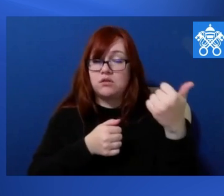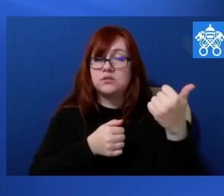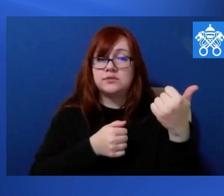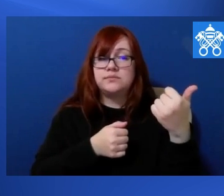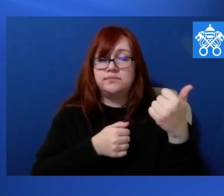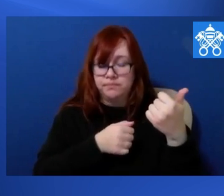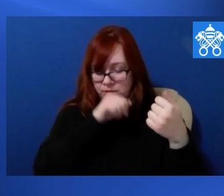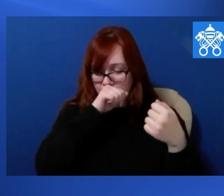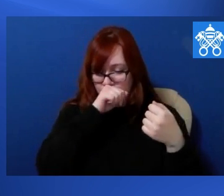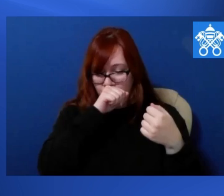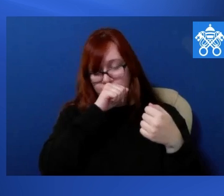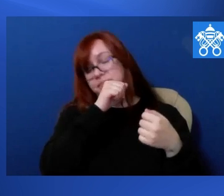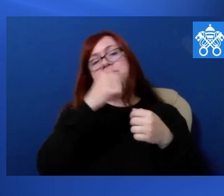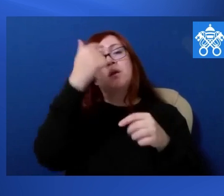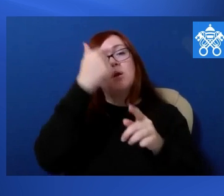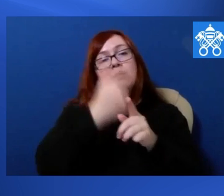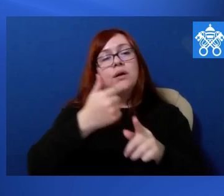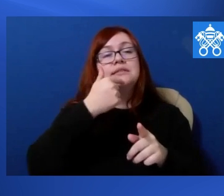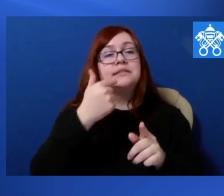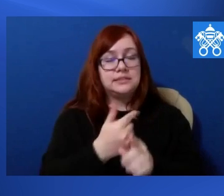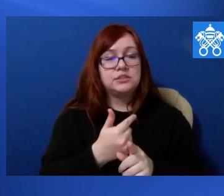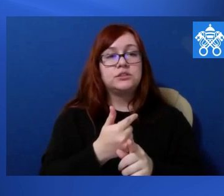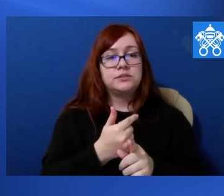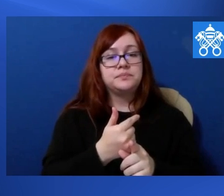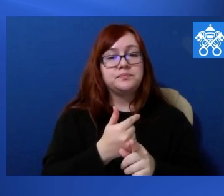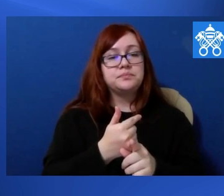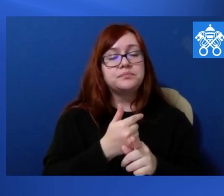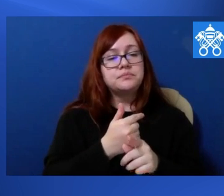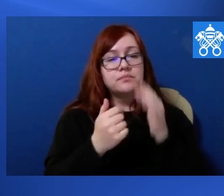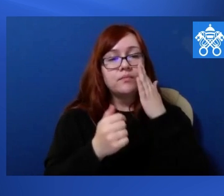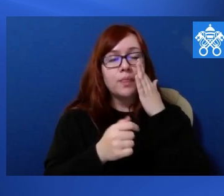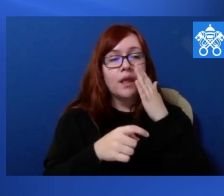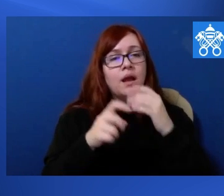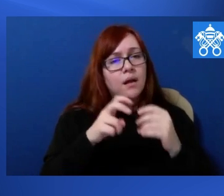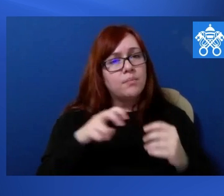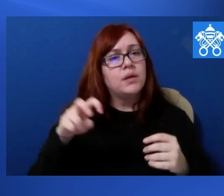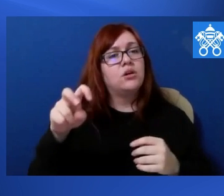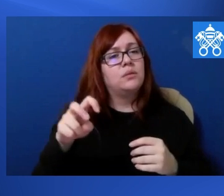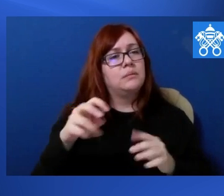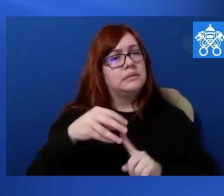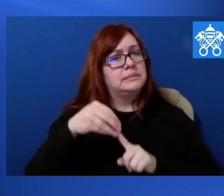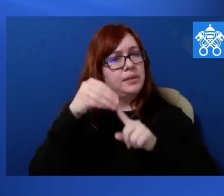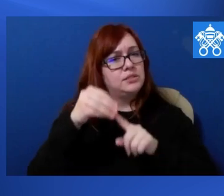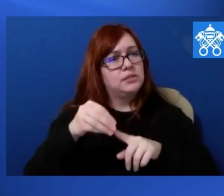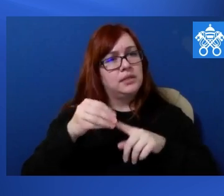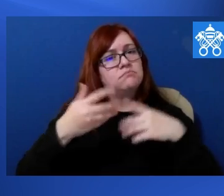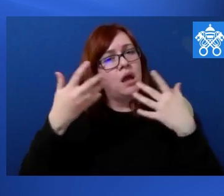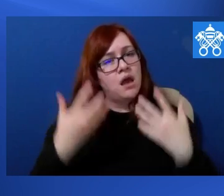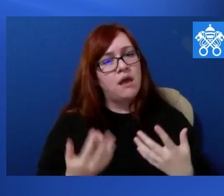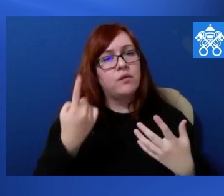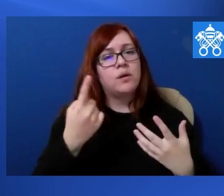Dear brothers and sisters, a pilgrimage, especially a demanding one, requires a good